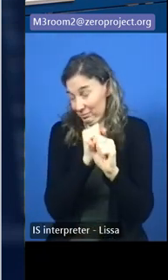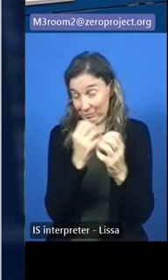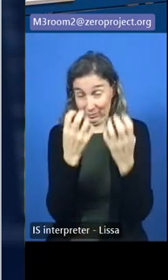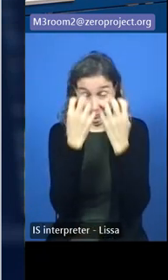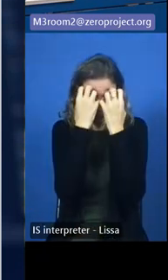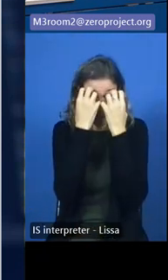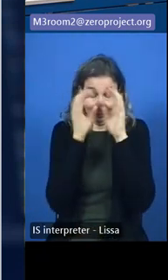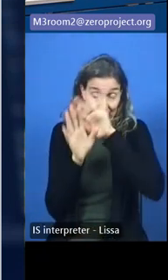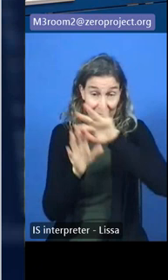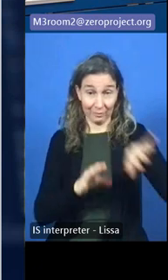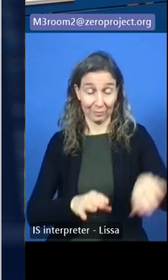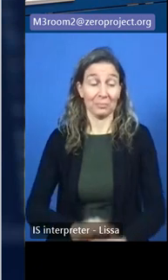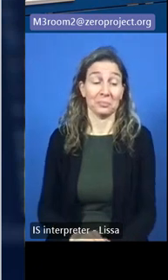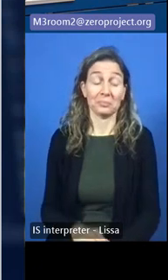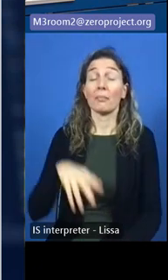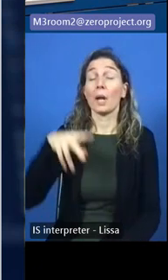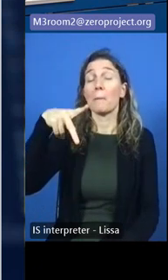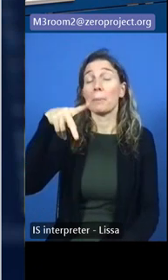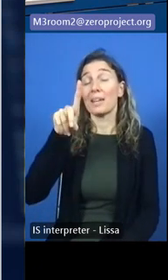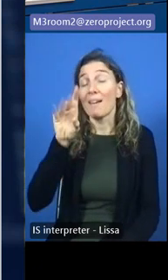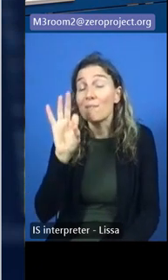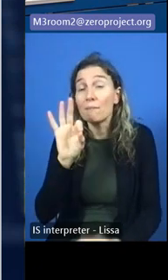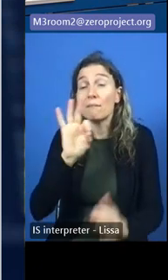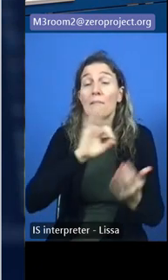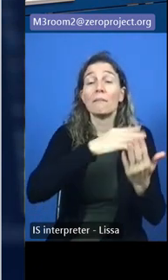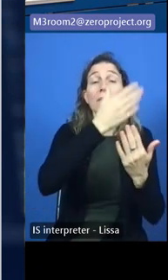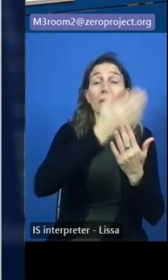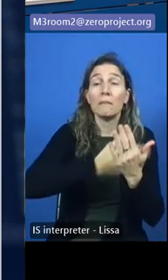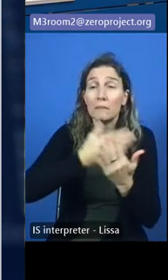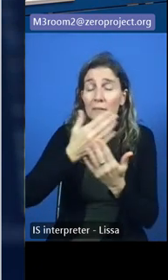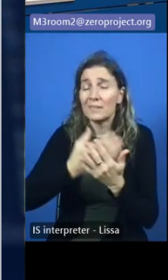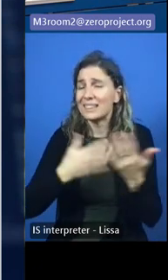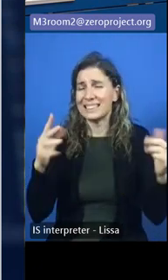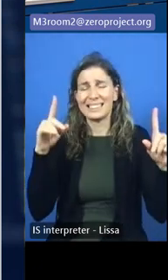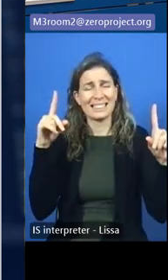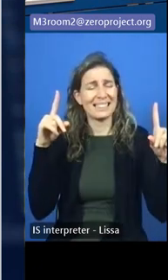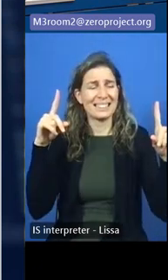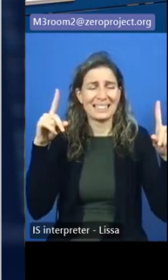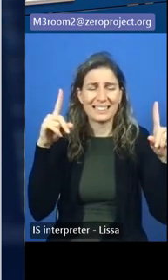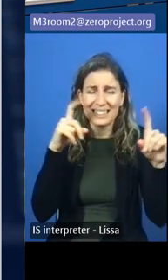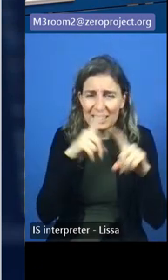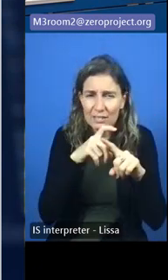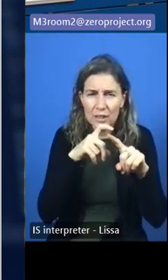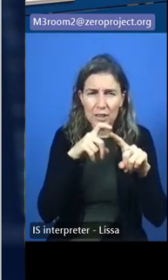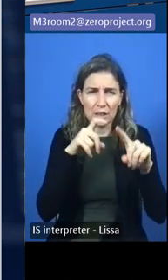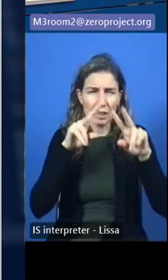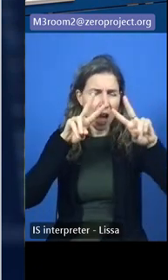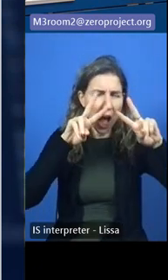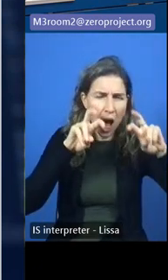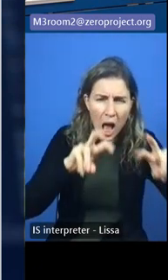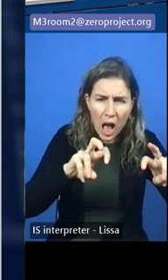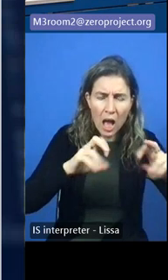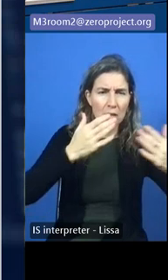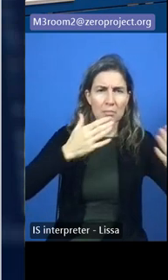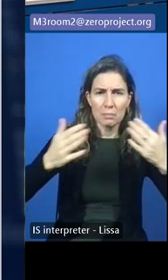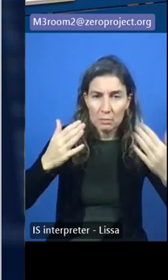PDFs, long word processor formats, which make it very difficult to access, analyze, or to use for